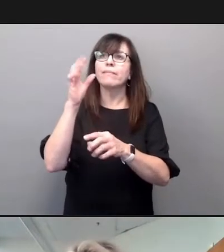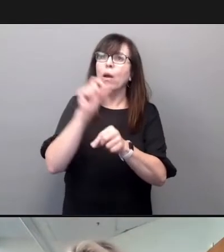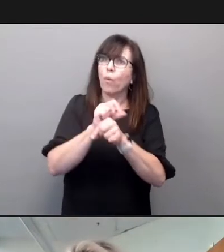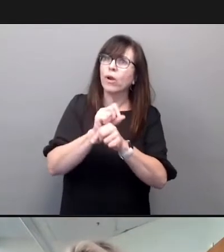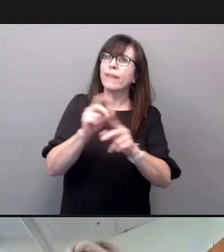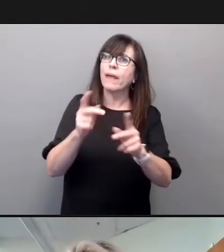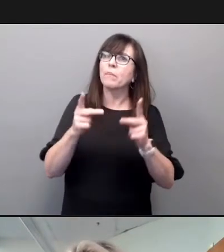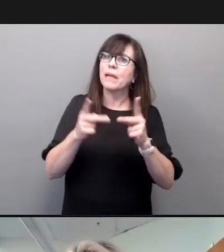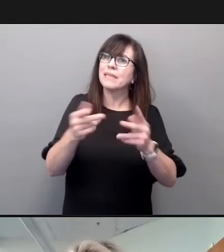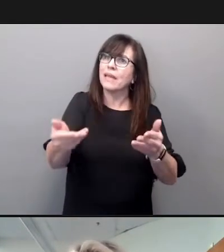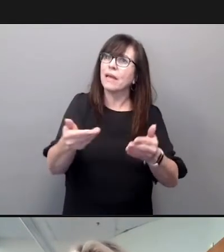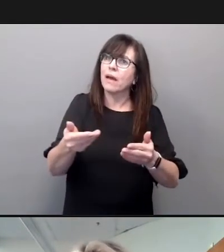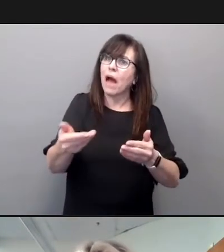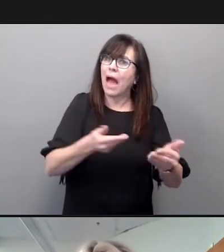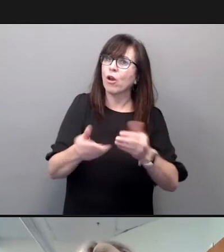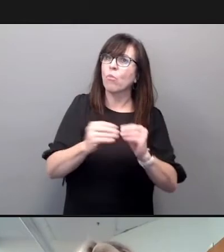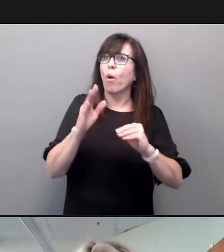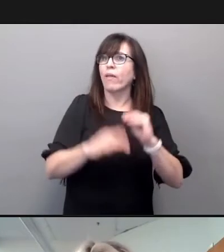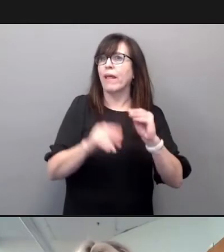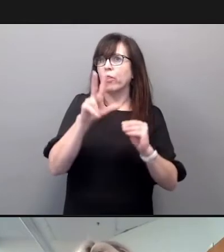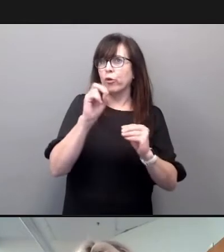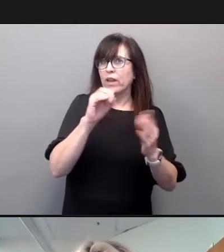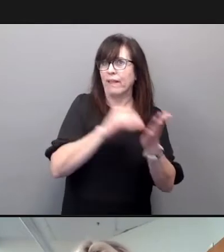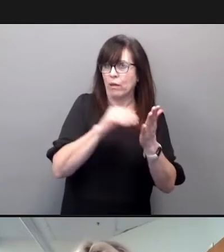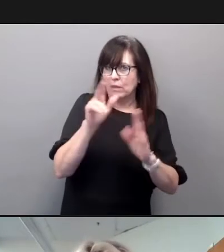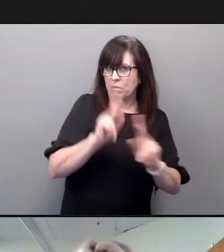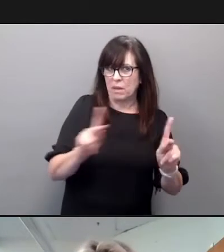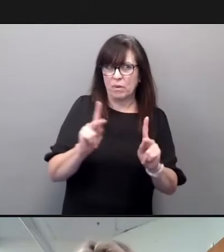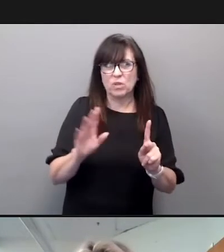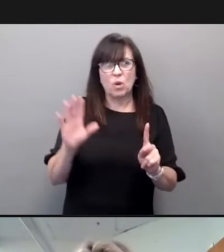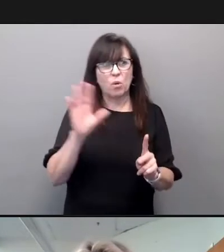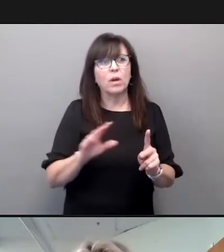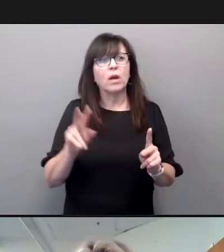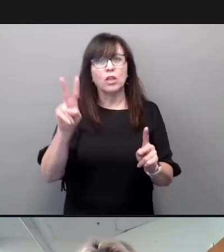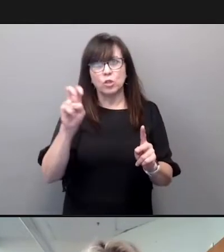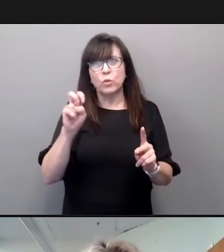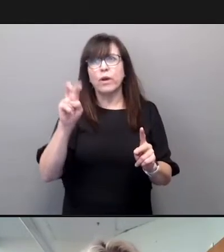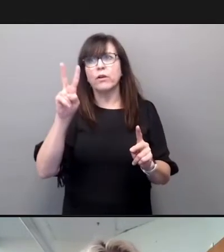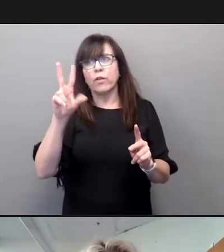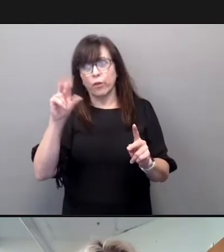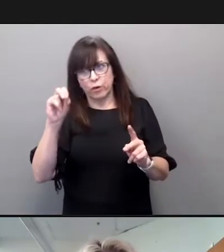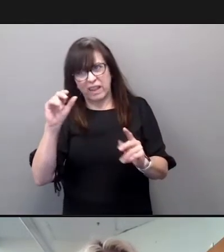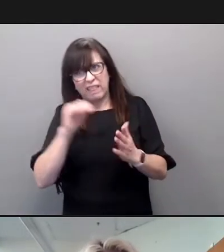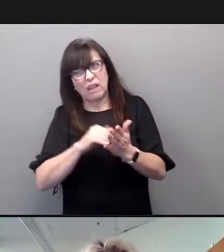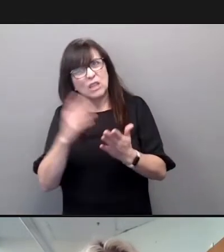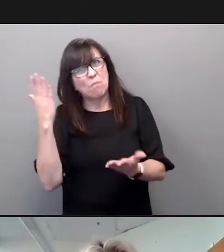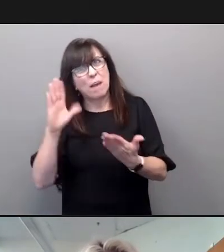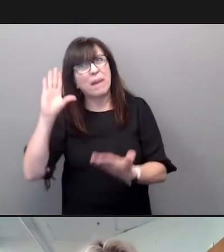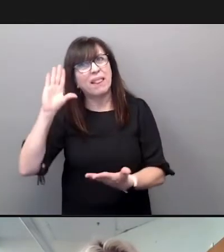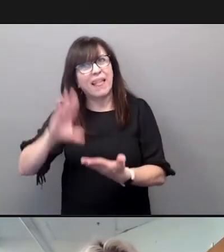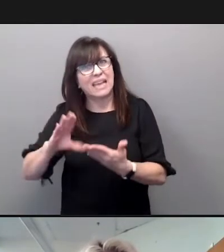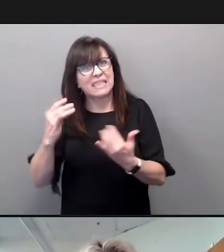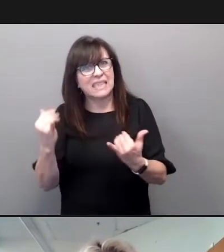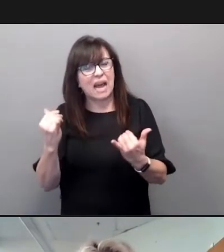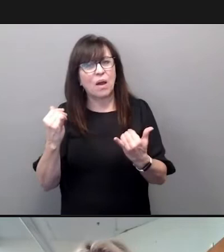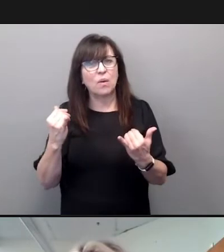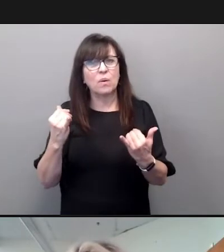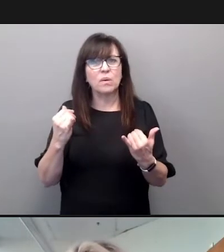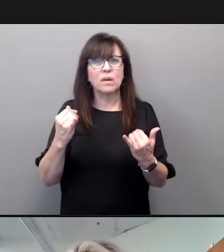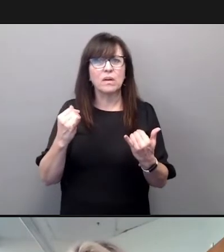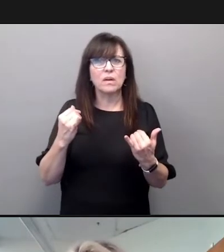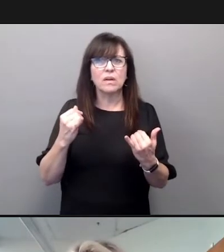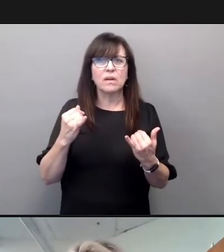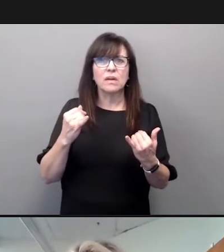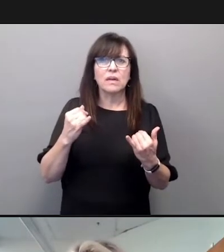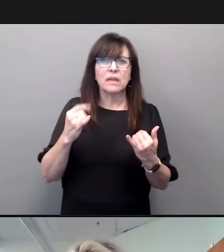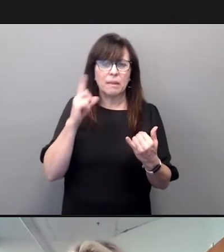30% of 230,000, or maybe it should be less by now. Let me do that math really quickly.